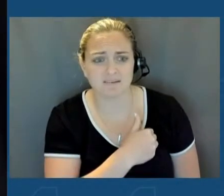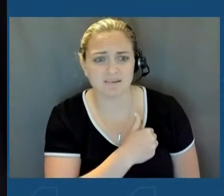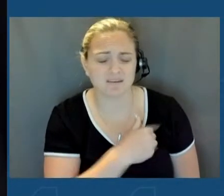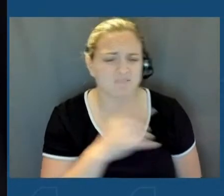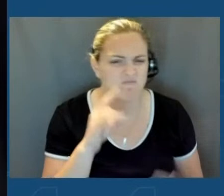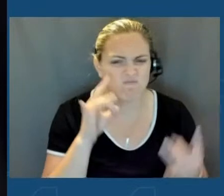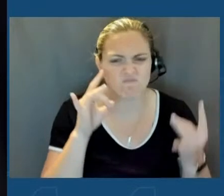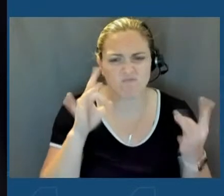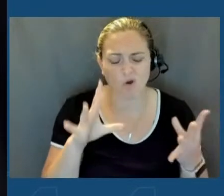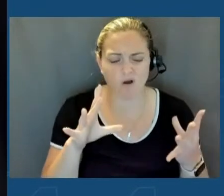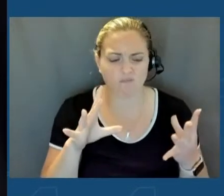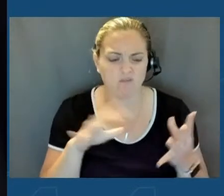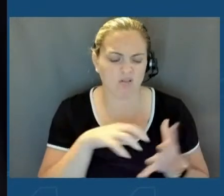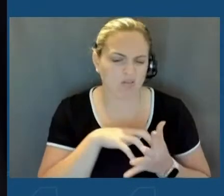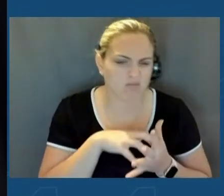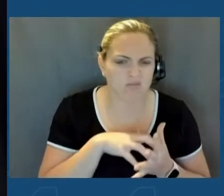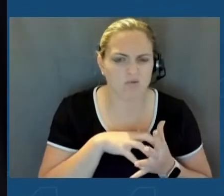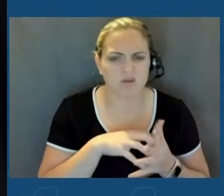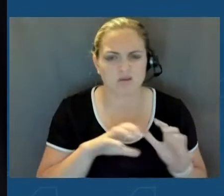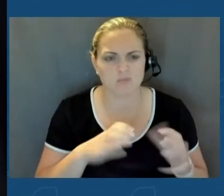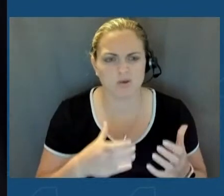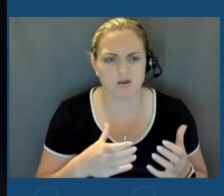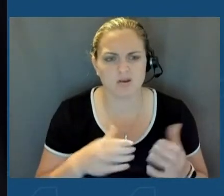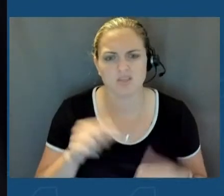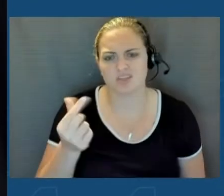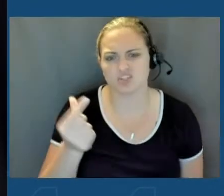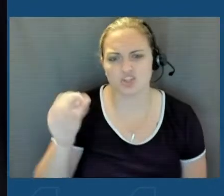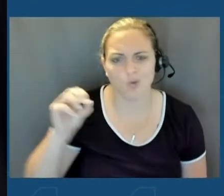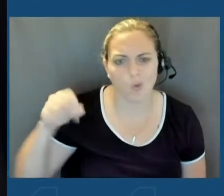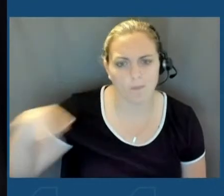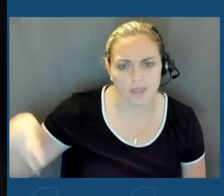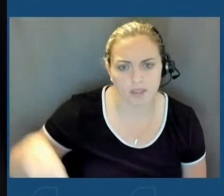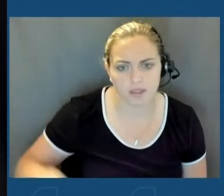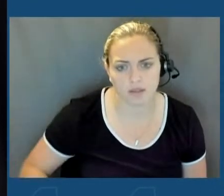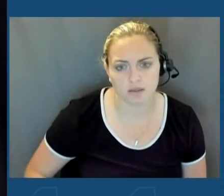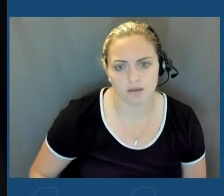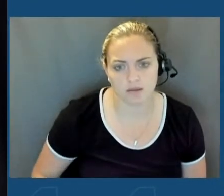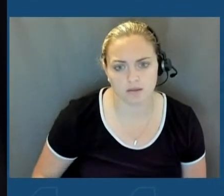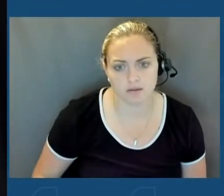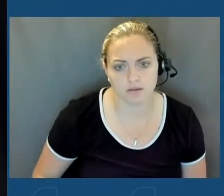spineless, reckless party known as the GOP